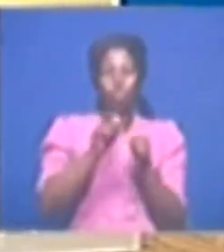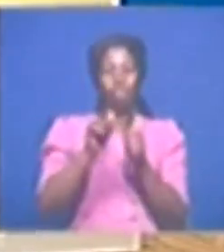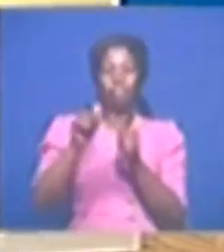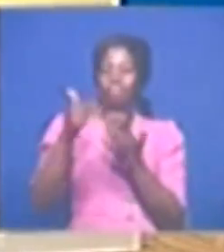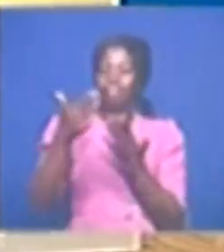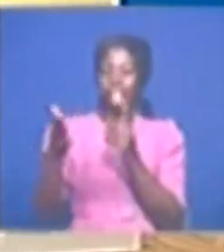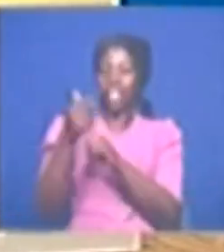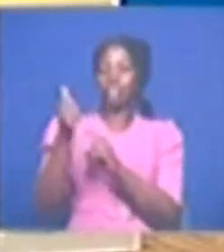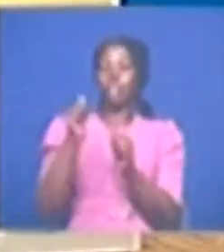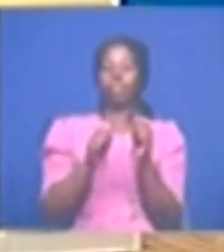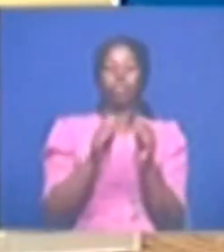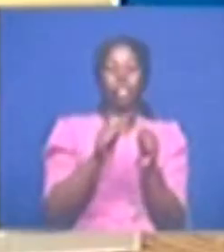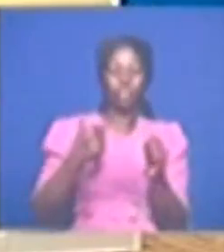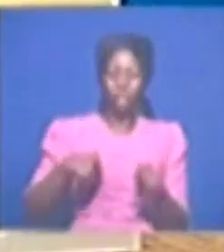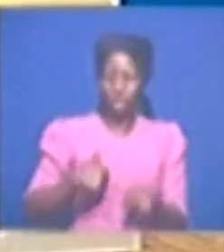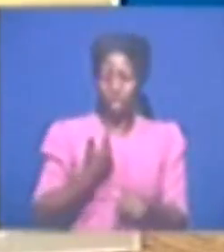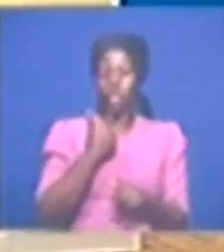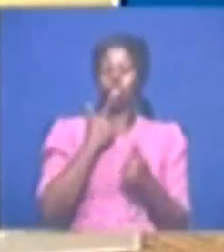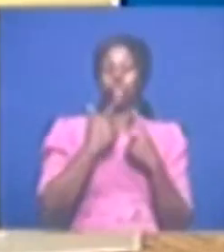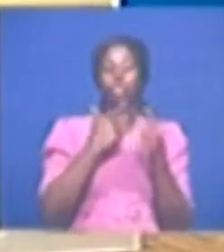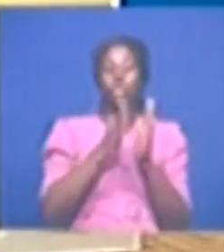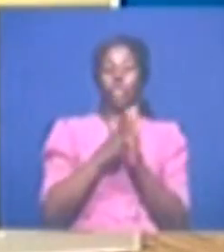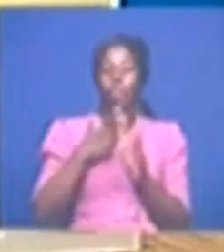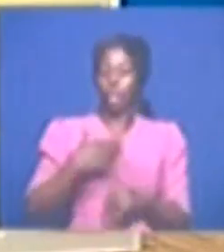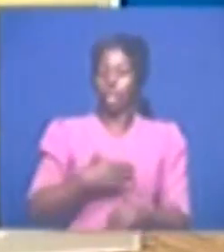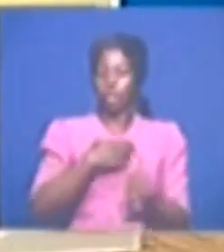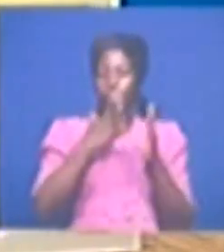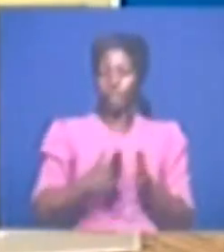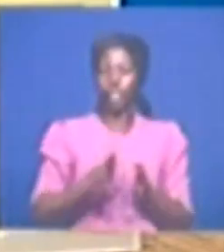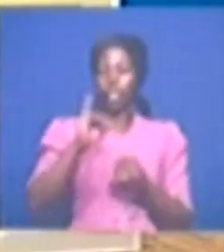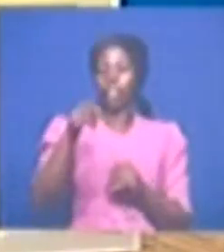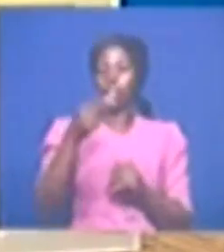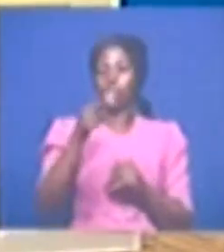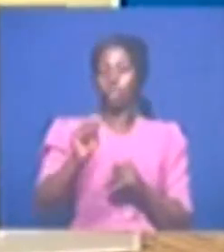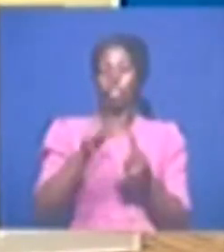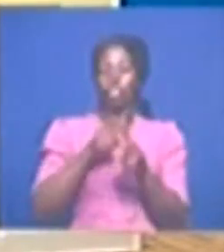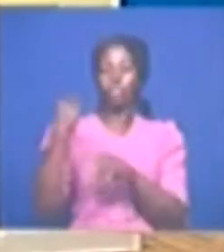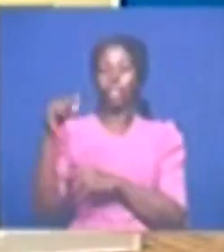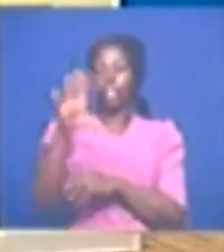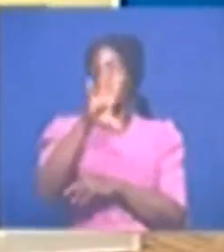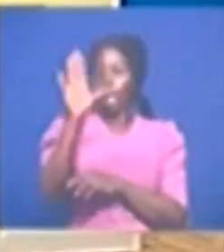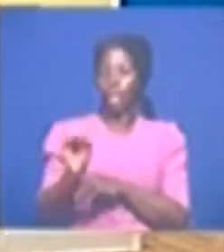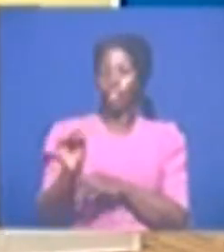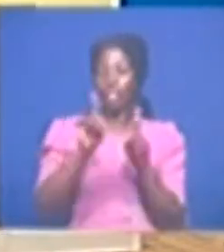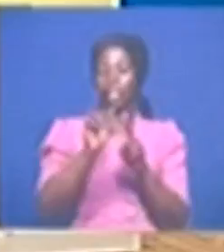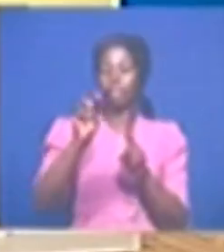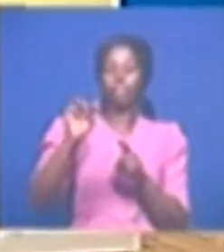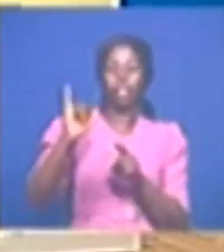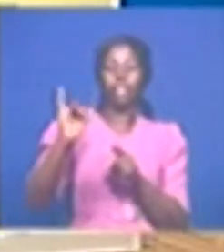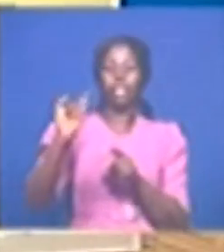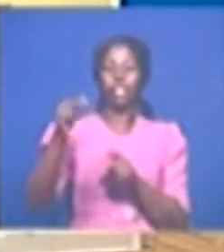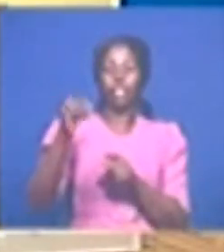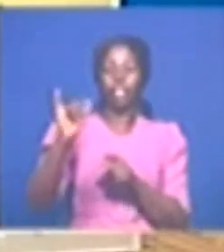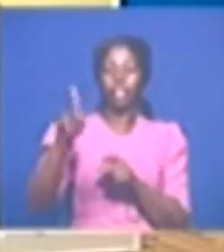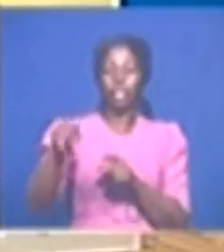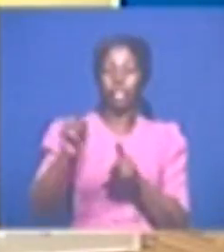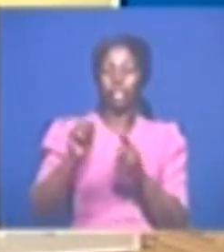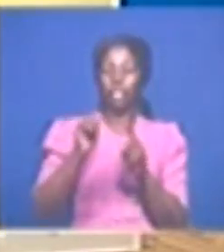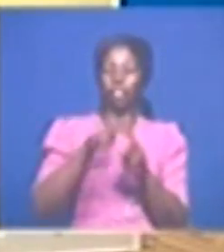will be discussing with my guests, John Kioli from the Green Africa Foundation, as well as Mithika Mwendwa from the Pan-Africa